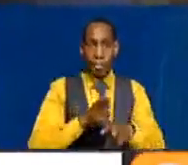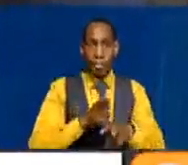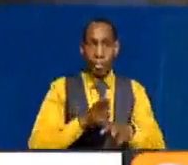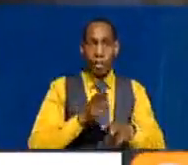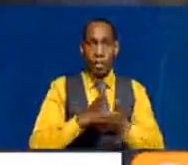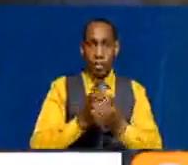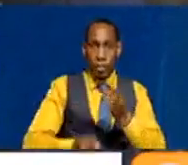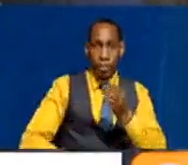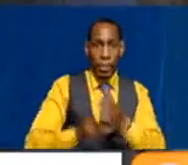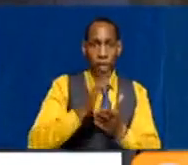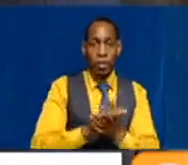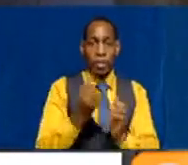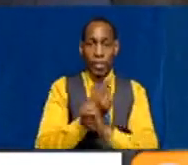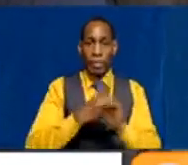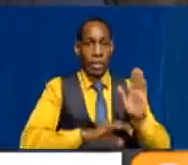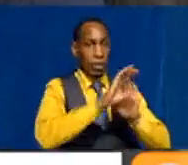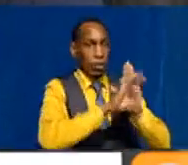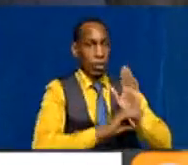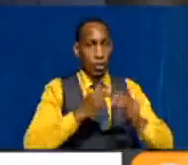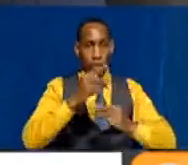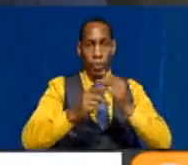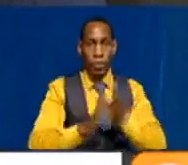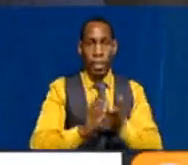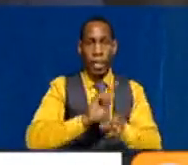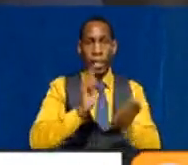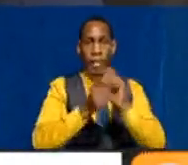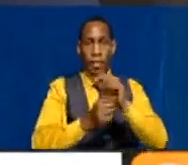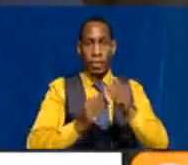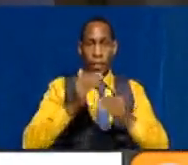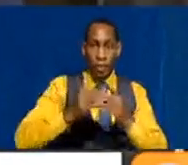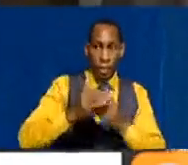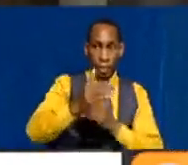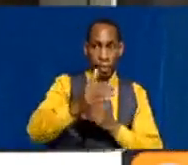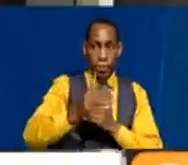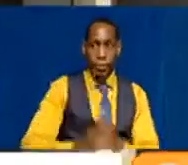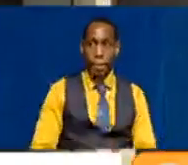set in motion other constitutional processes for the transition going forward.